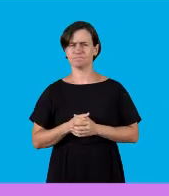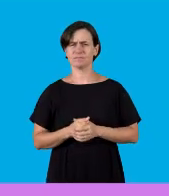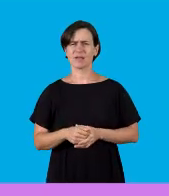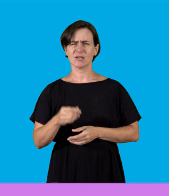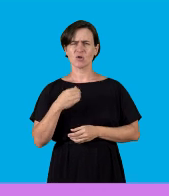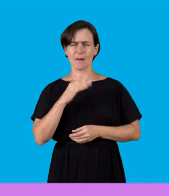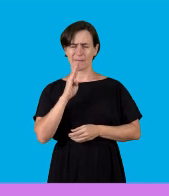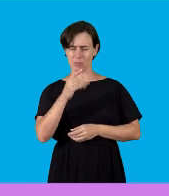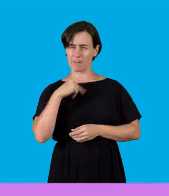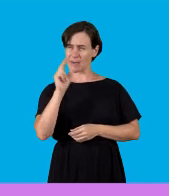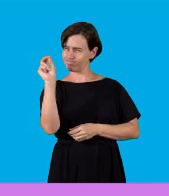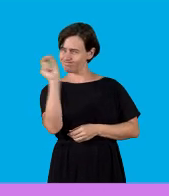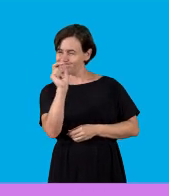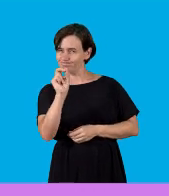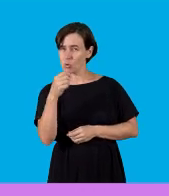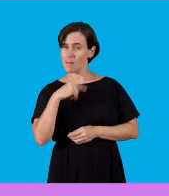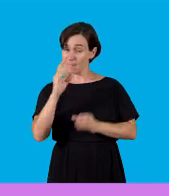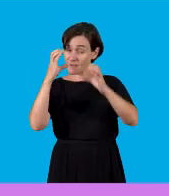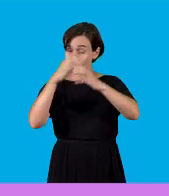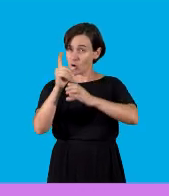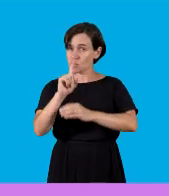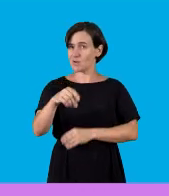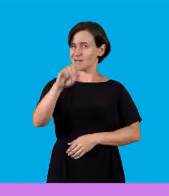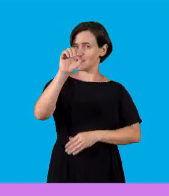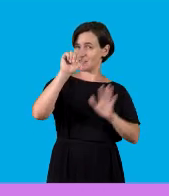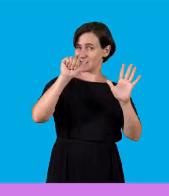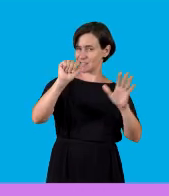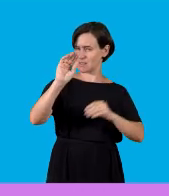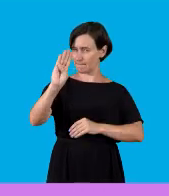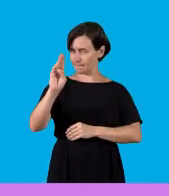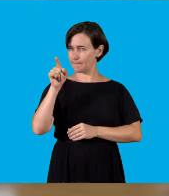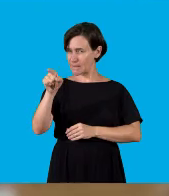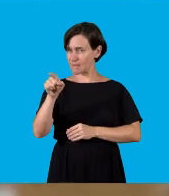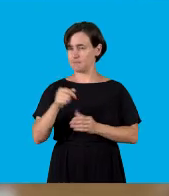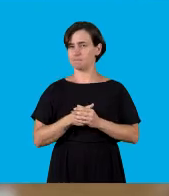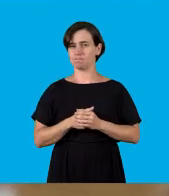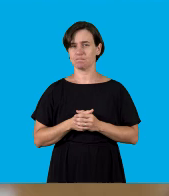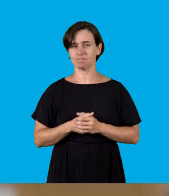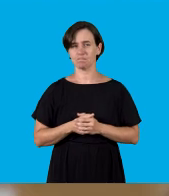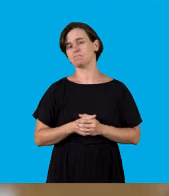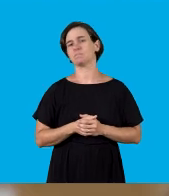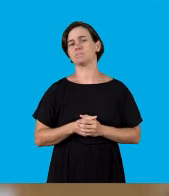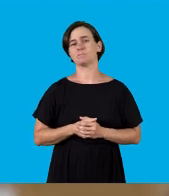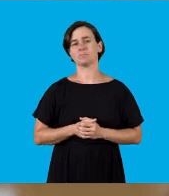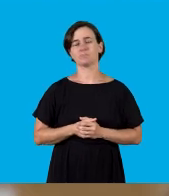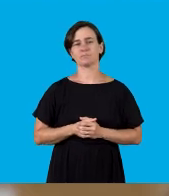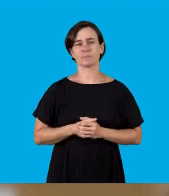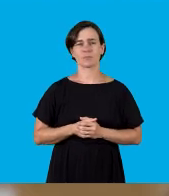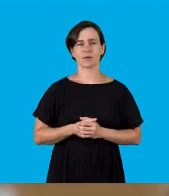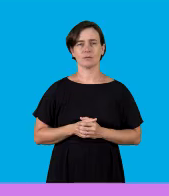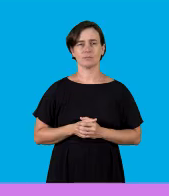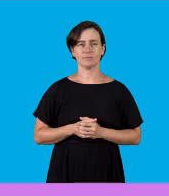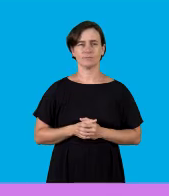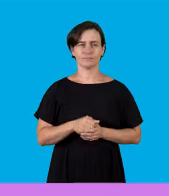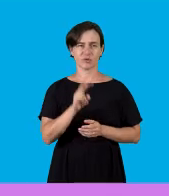see something, you underline it because that is your point of reference. Those are your point of reference. So that is what you are looking for when you are looking at the map. So here